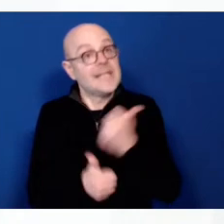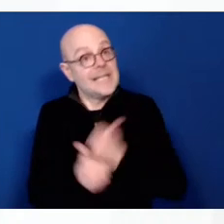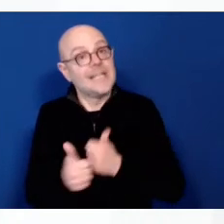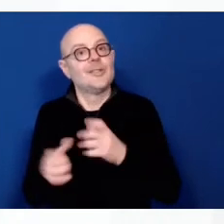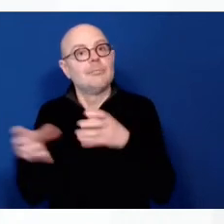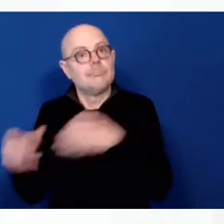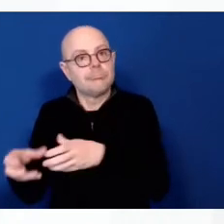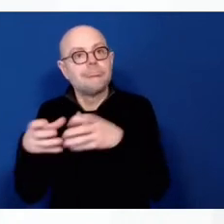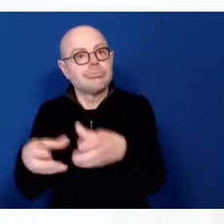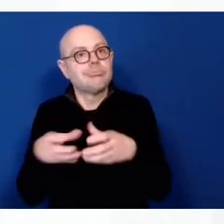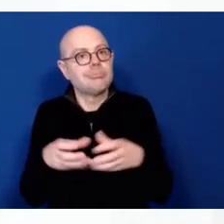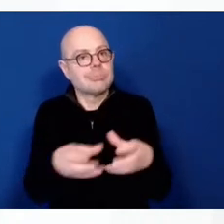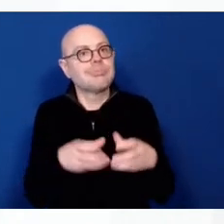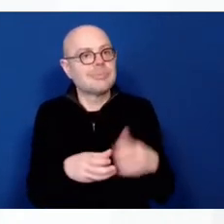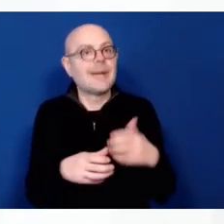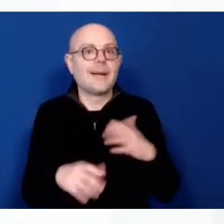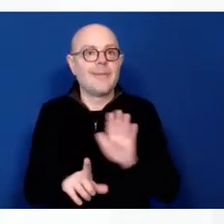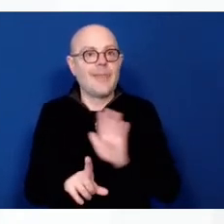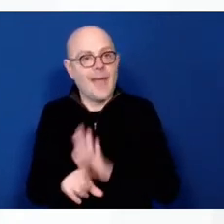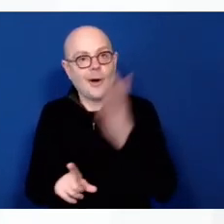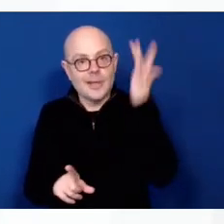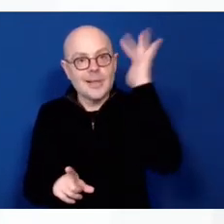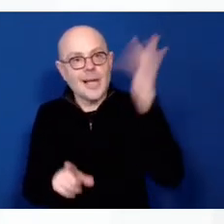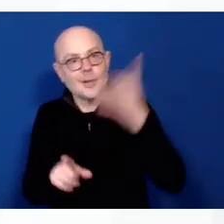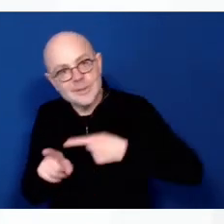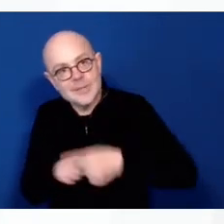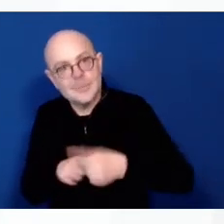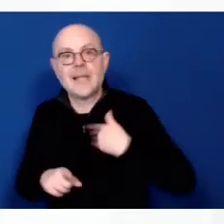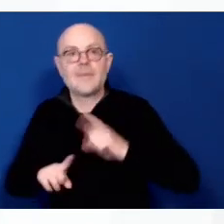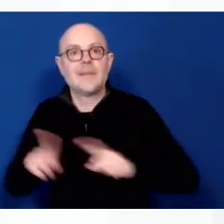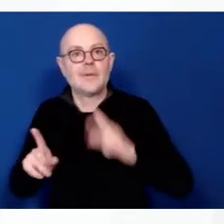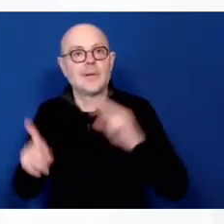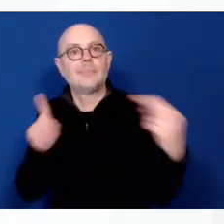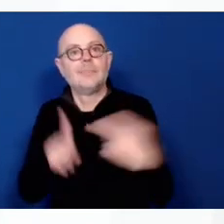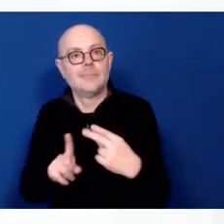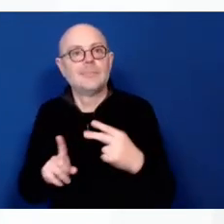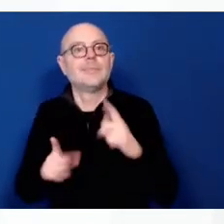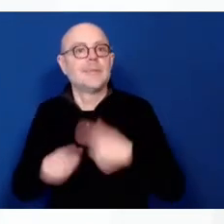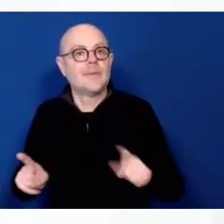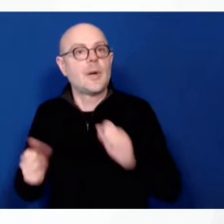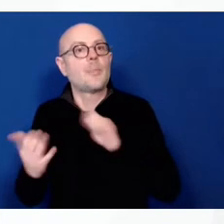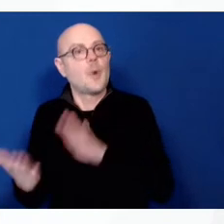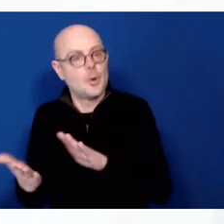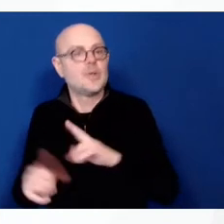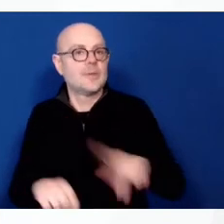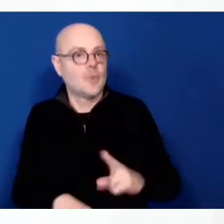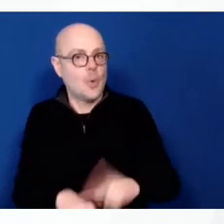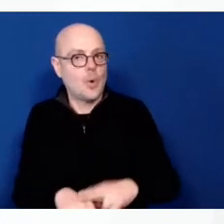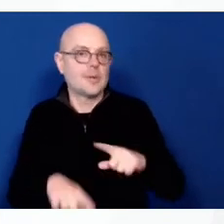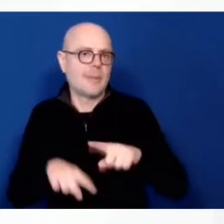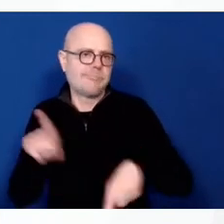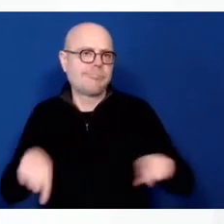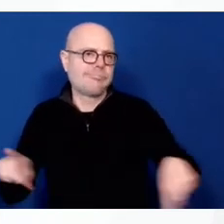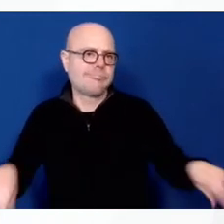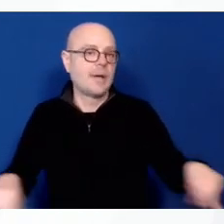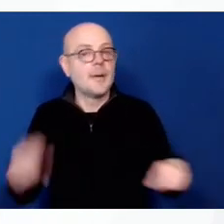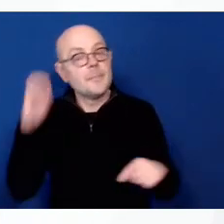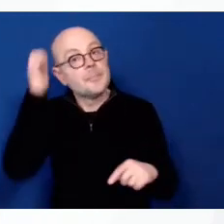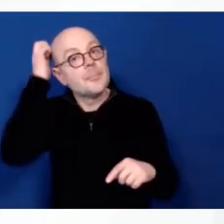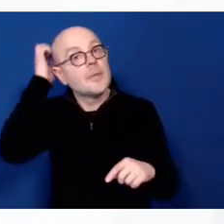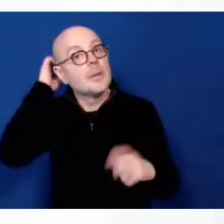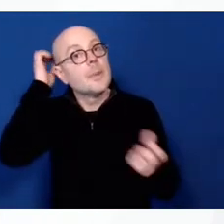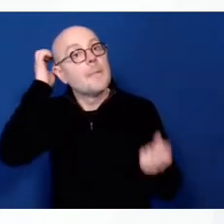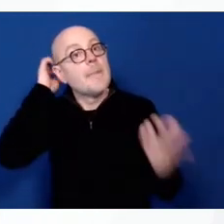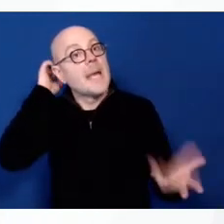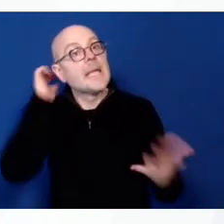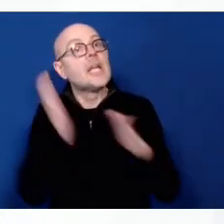their intellectual disciplines, you know, have different ways of going about things. And in fact, a lot of colleges and schools